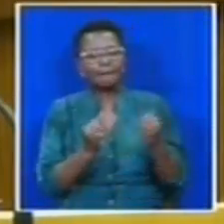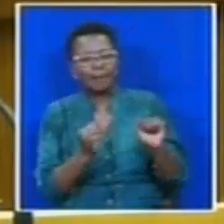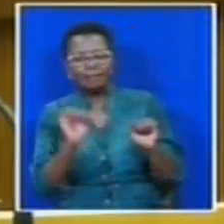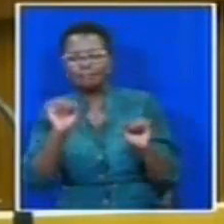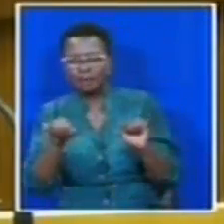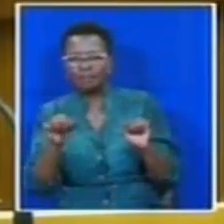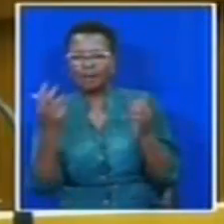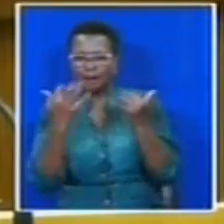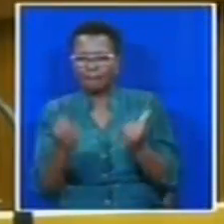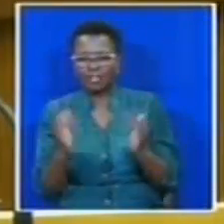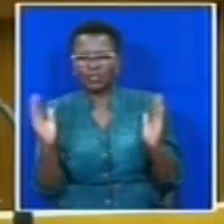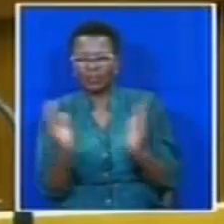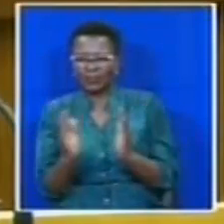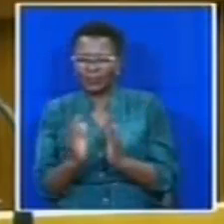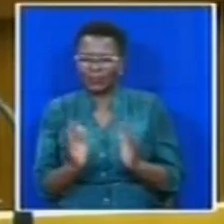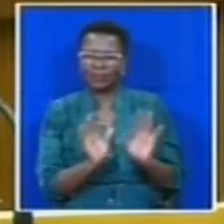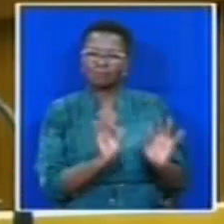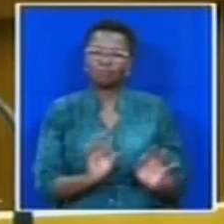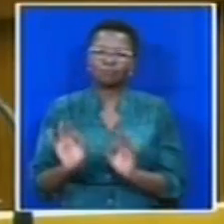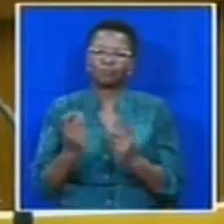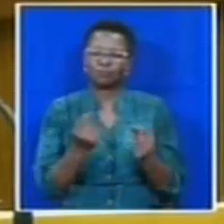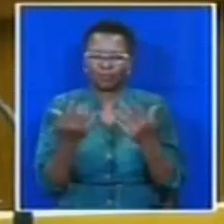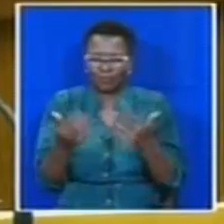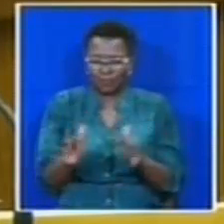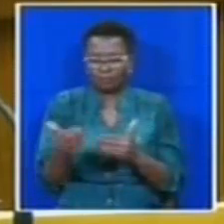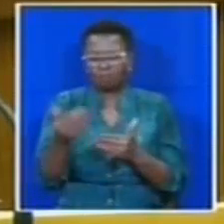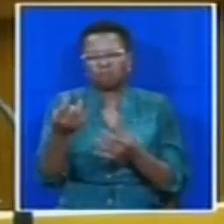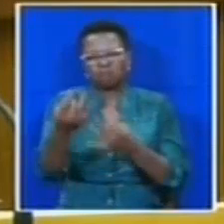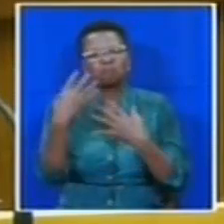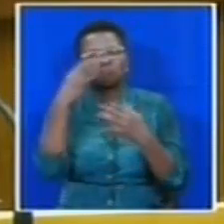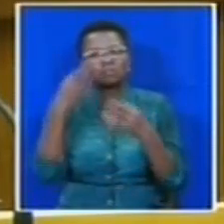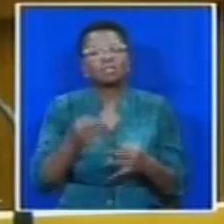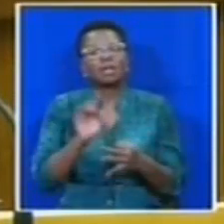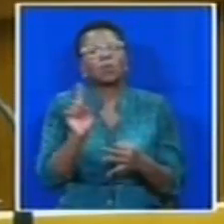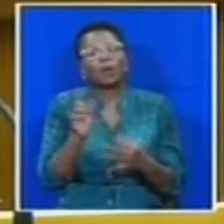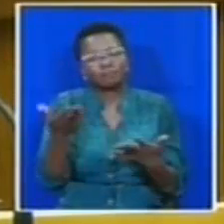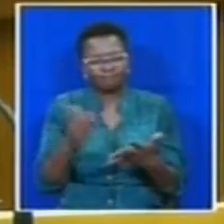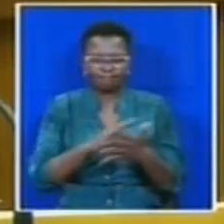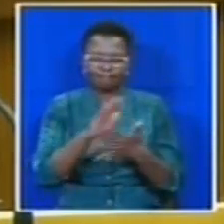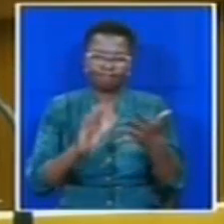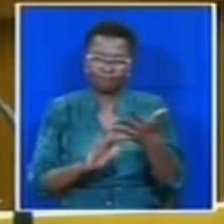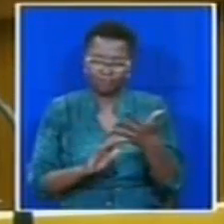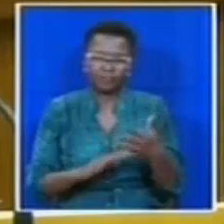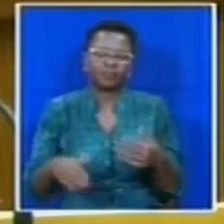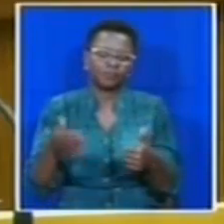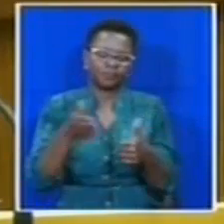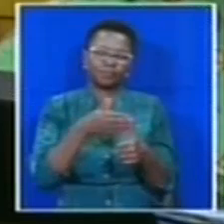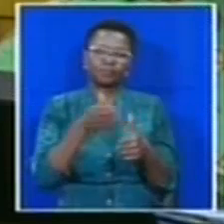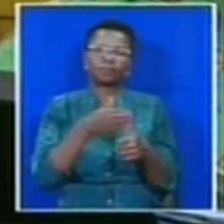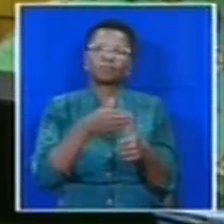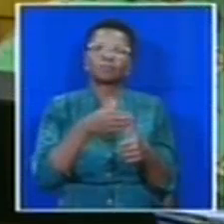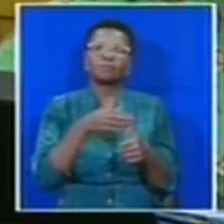have a bit of feedback, shall we call that politely. It includes the following: a containment of